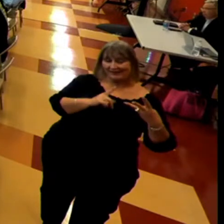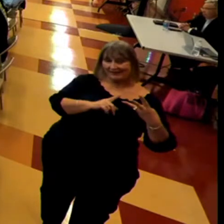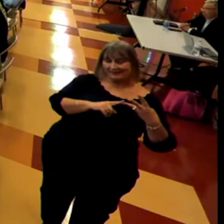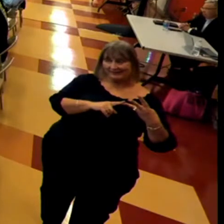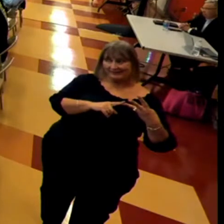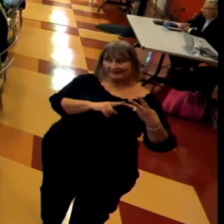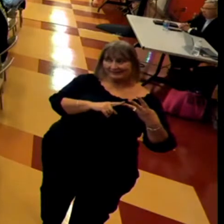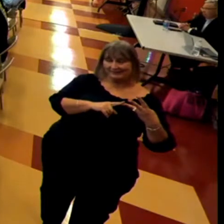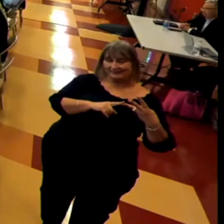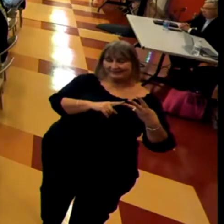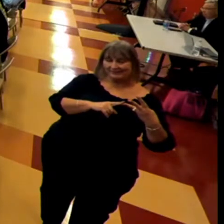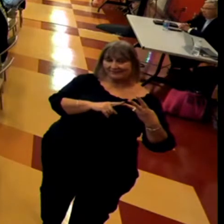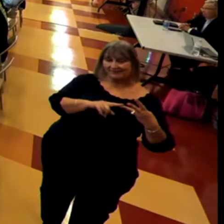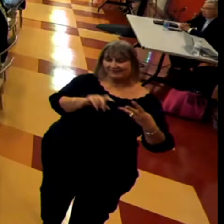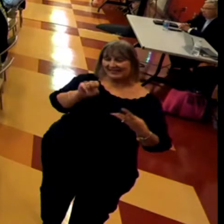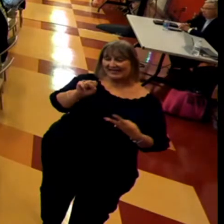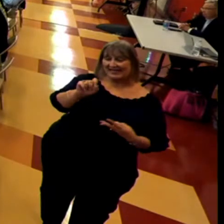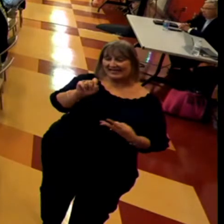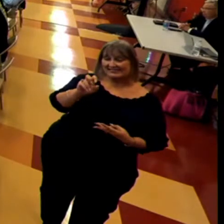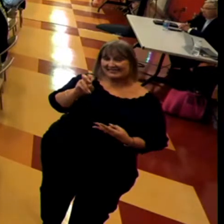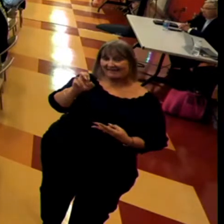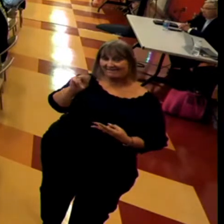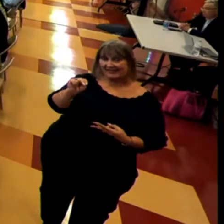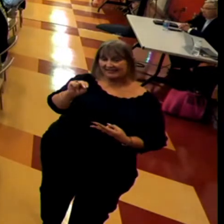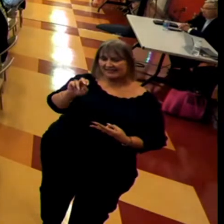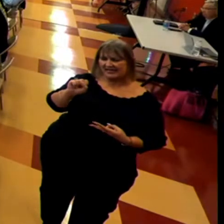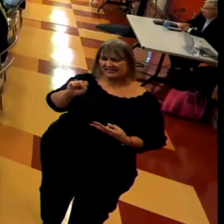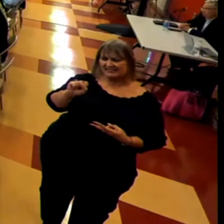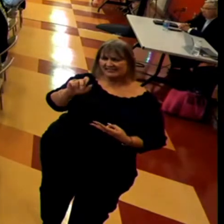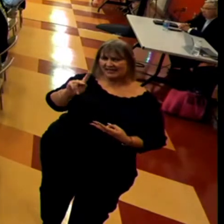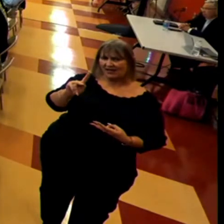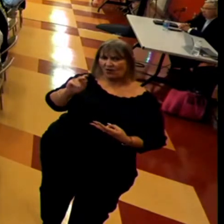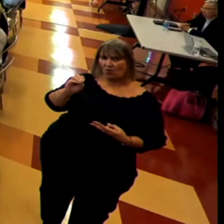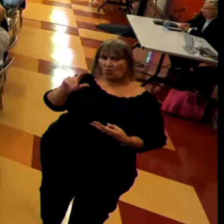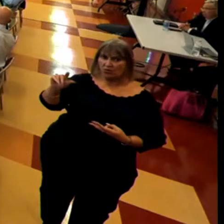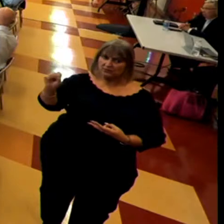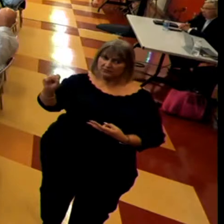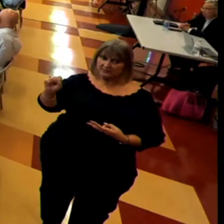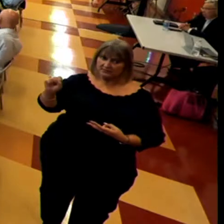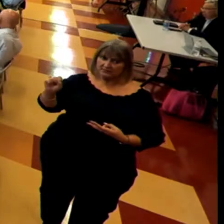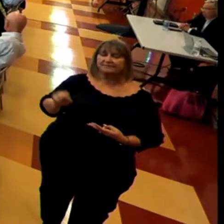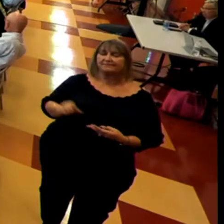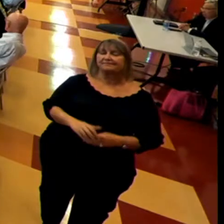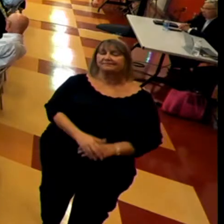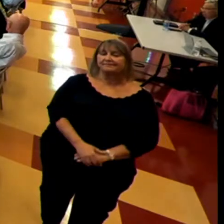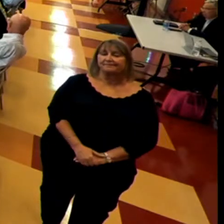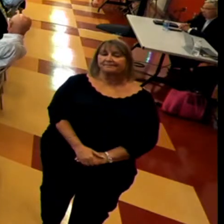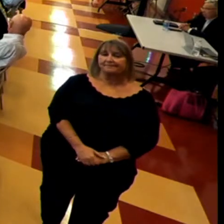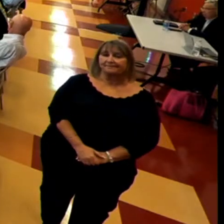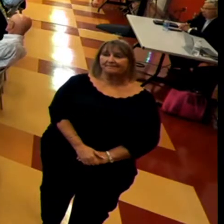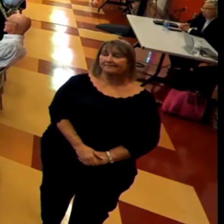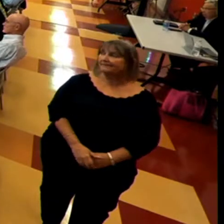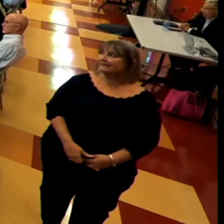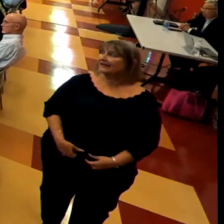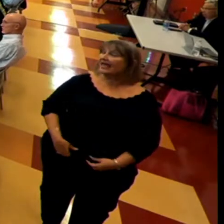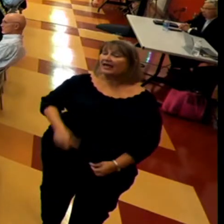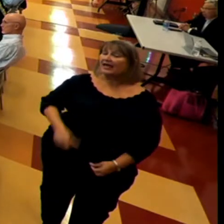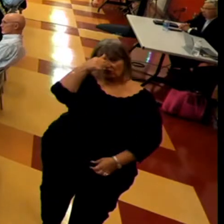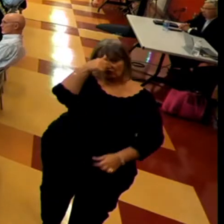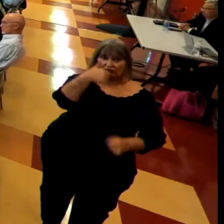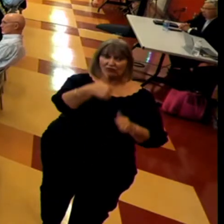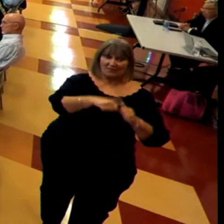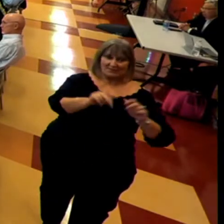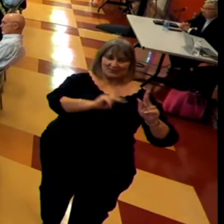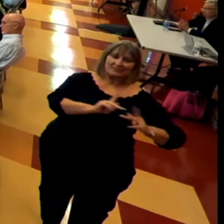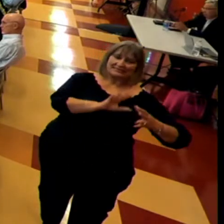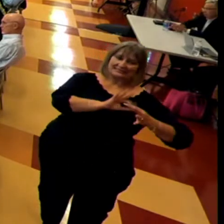if Stephen Scholes would please join us. And a reminder to the public, please state your name